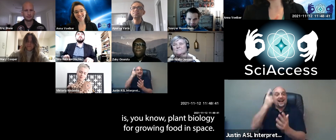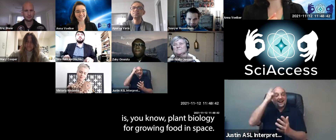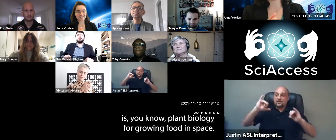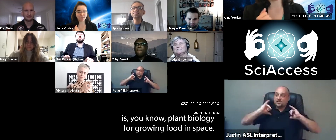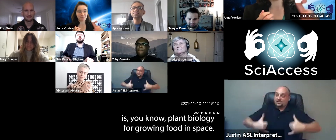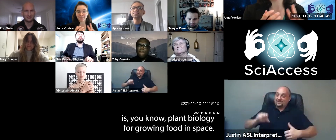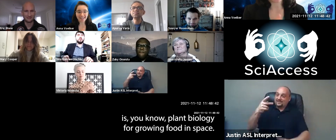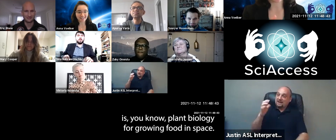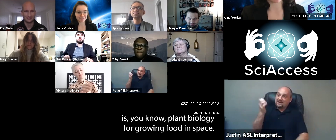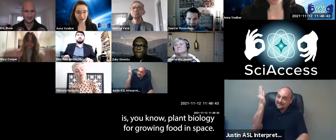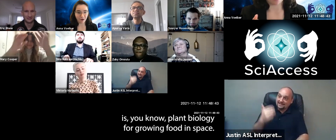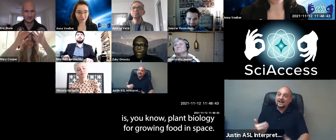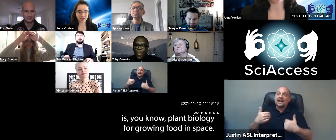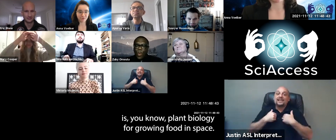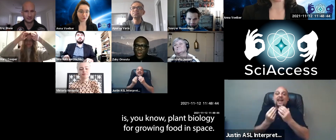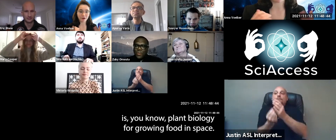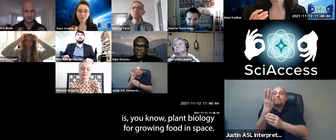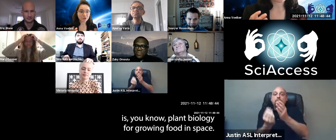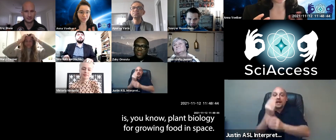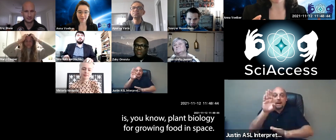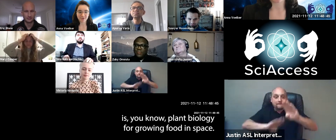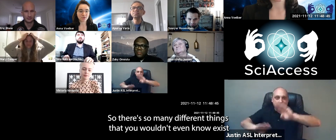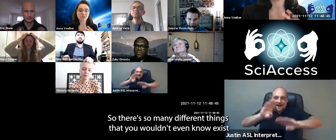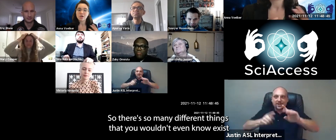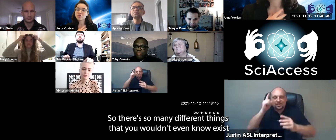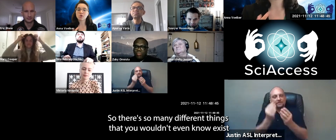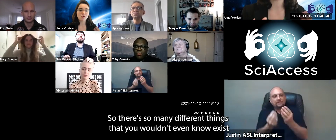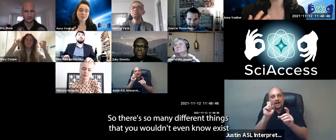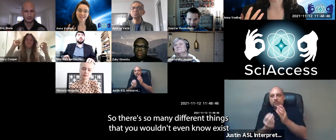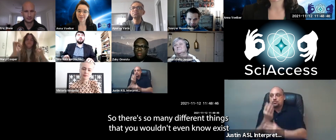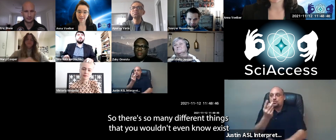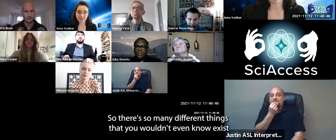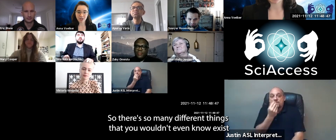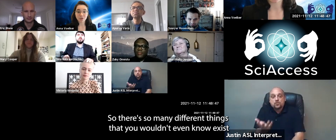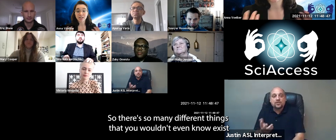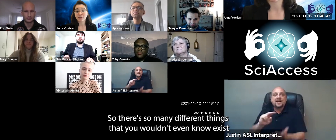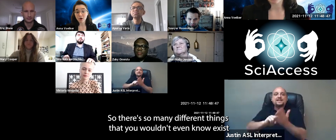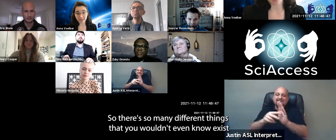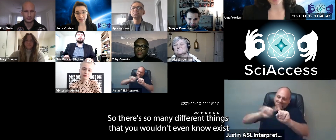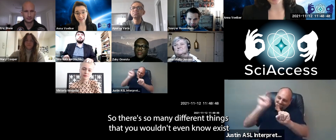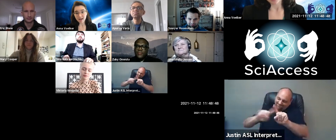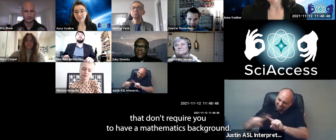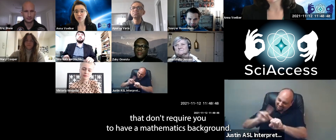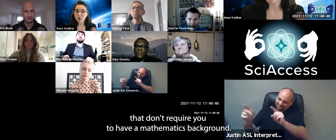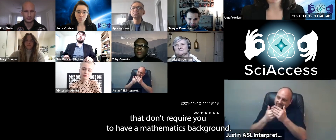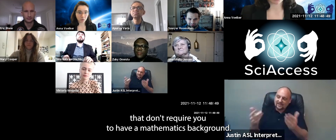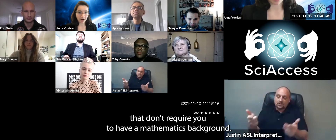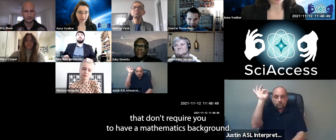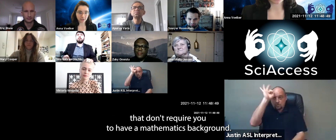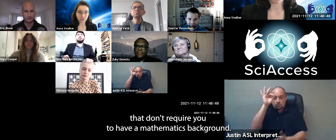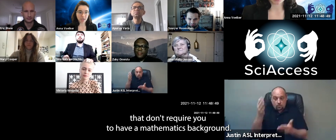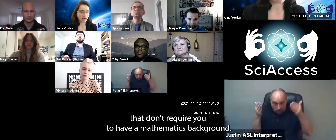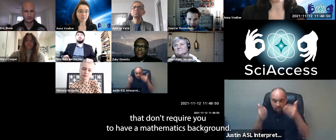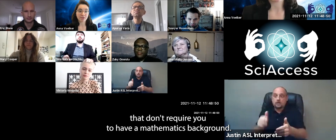there is, plant biology for growing food in space. So there's so many different things that you wouldn't even know exist that don't